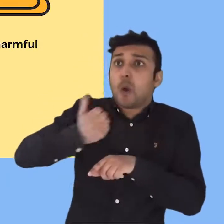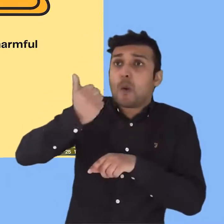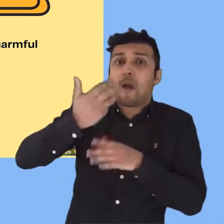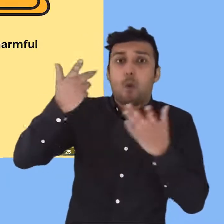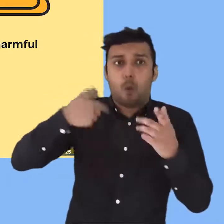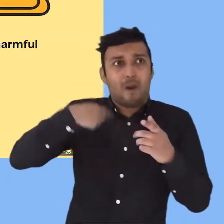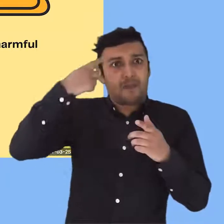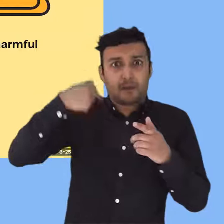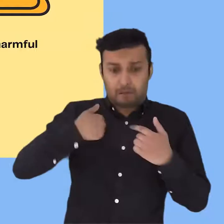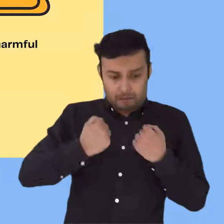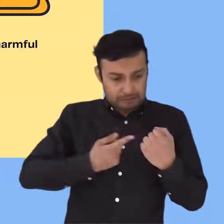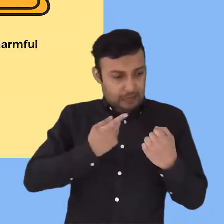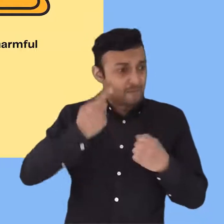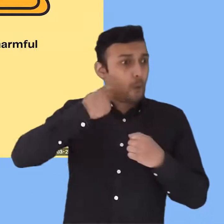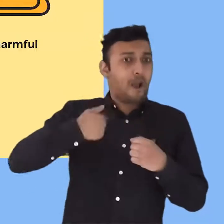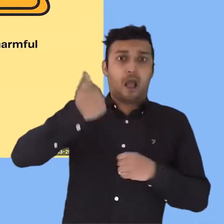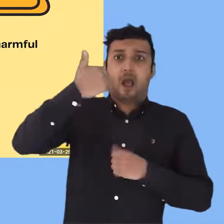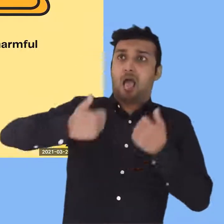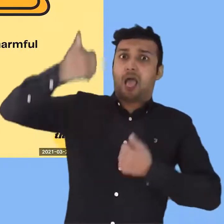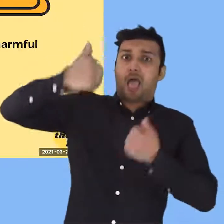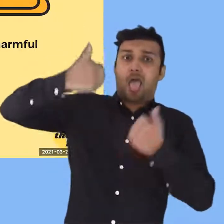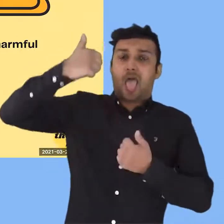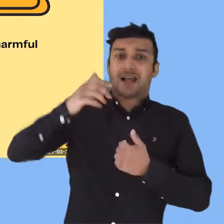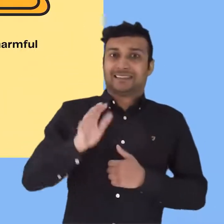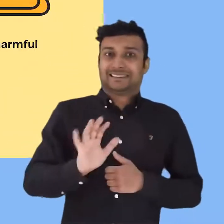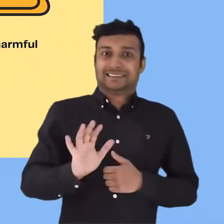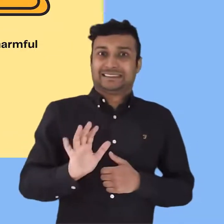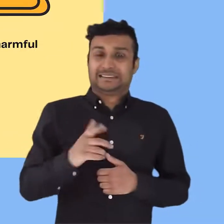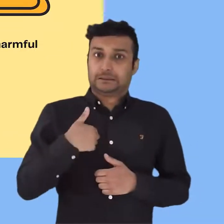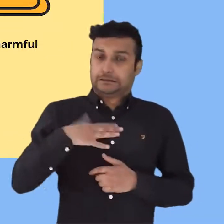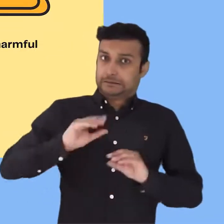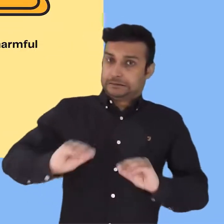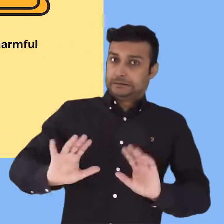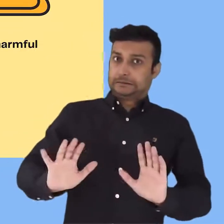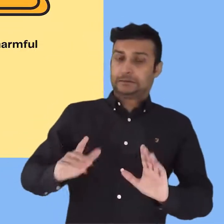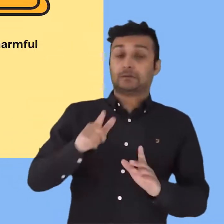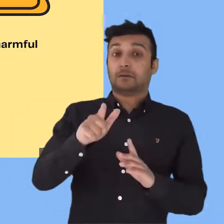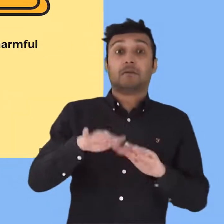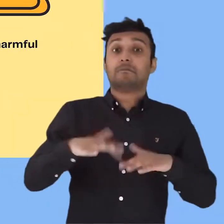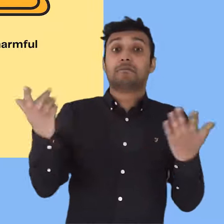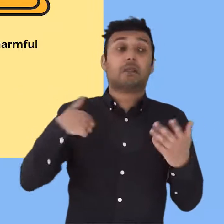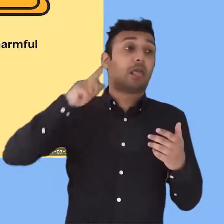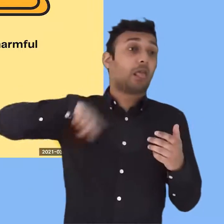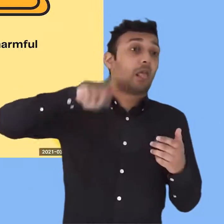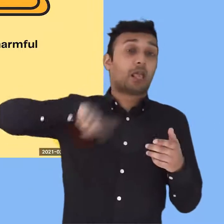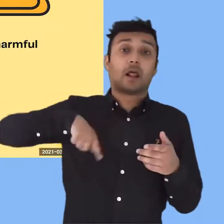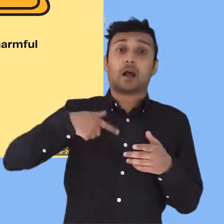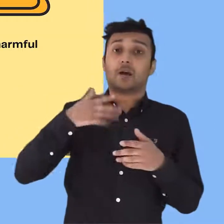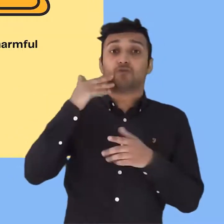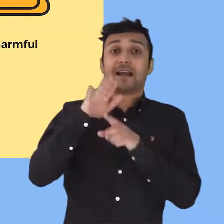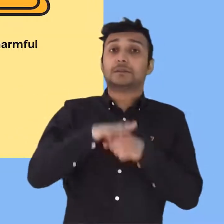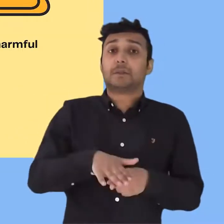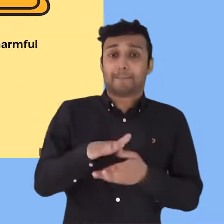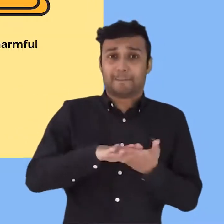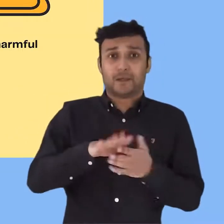don't do anything about racism, they're going to develop these harmful values from the world